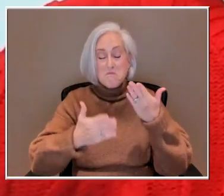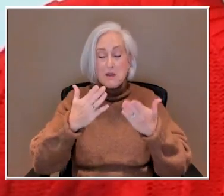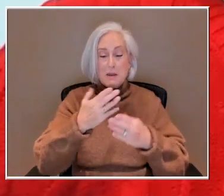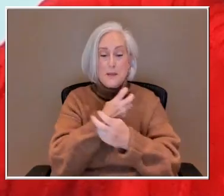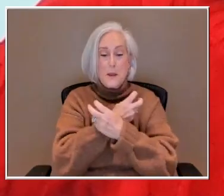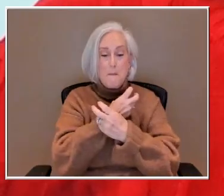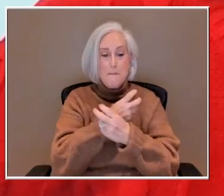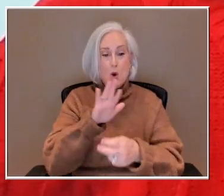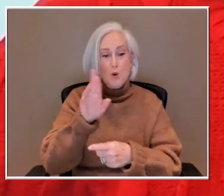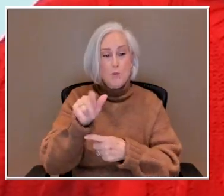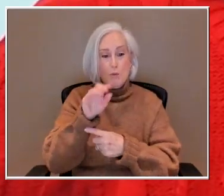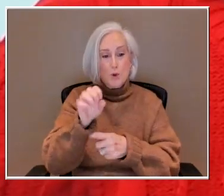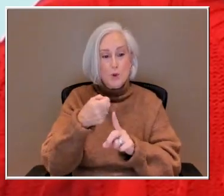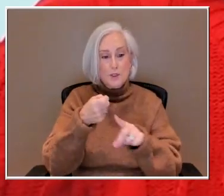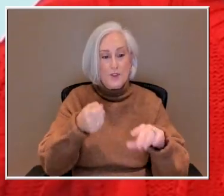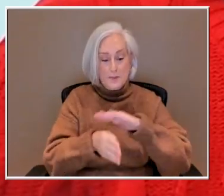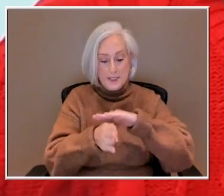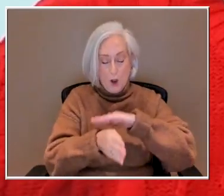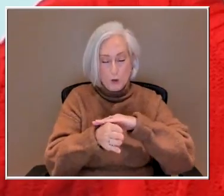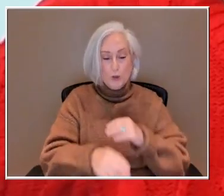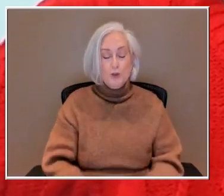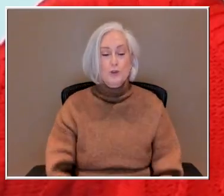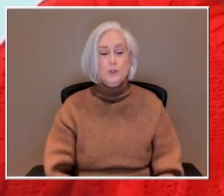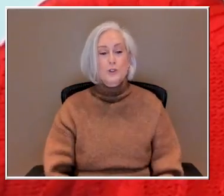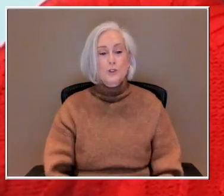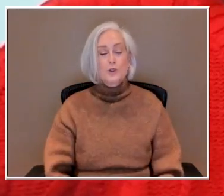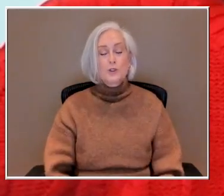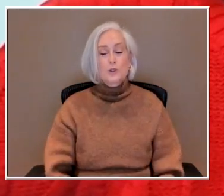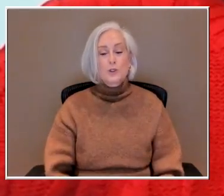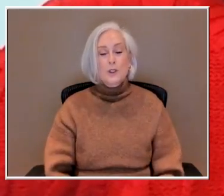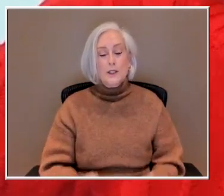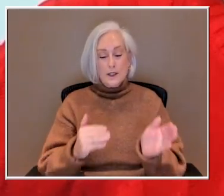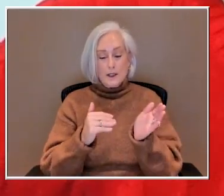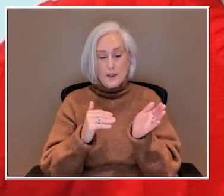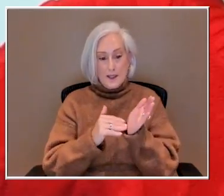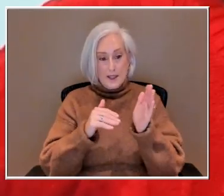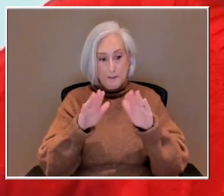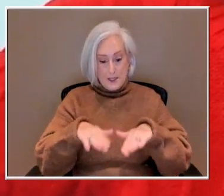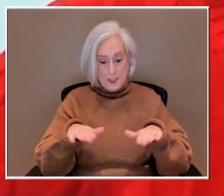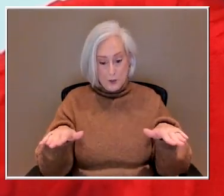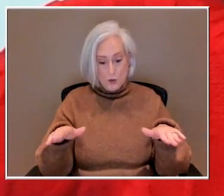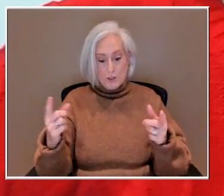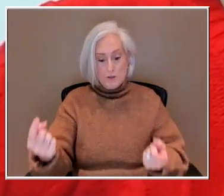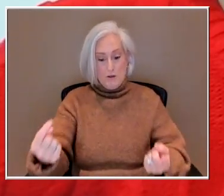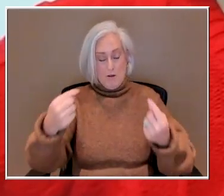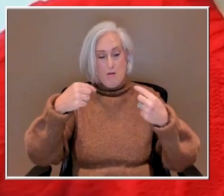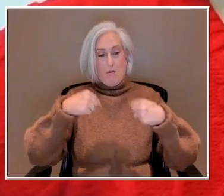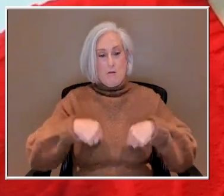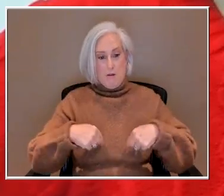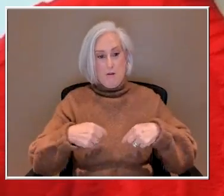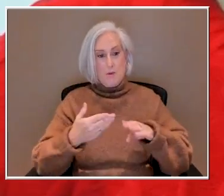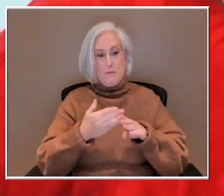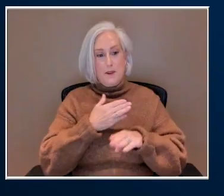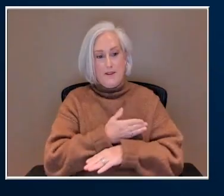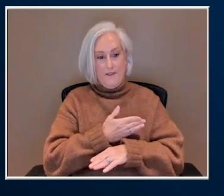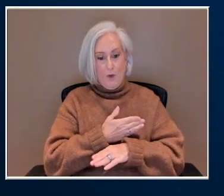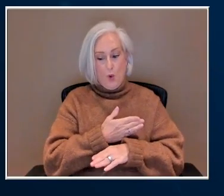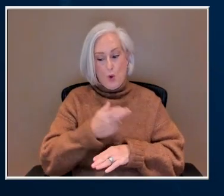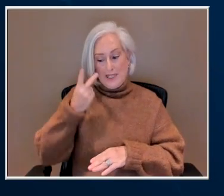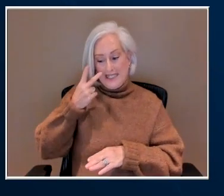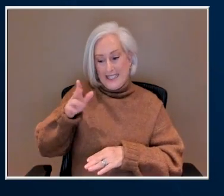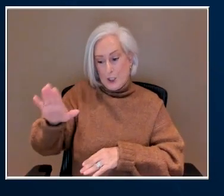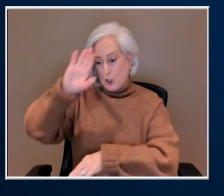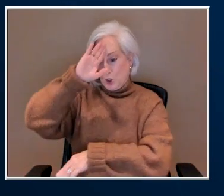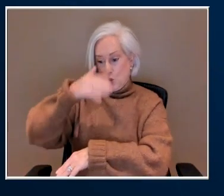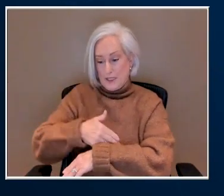from soccer. And when the pediatrician comes in to talk to you before you see your son, it hit